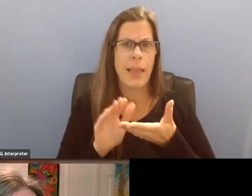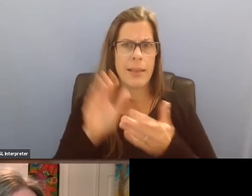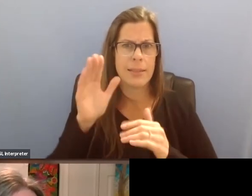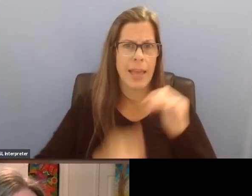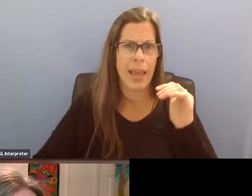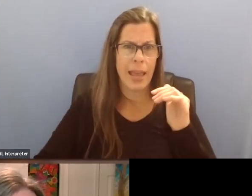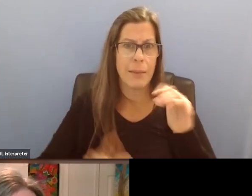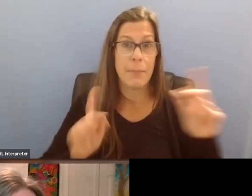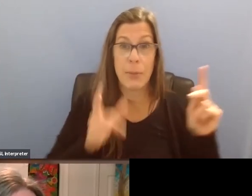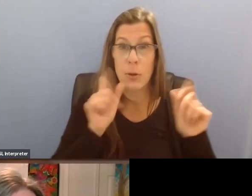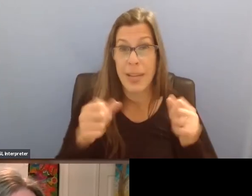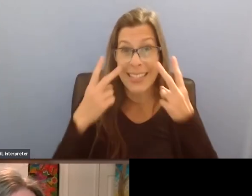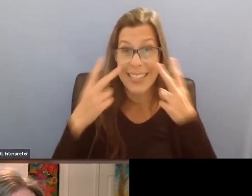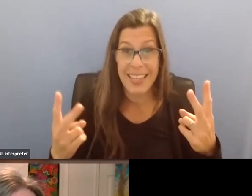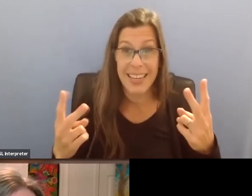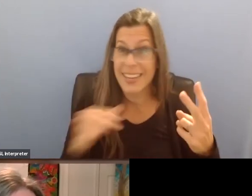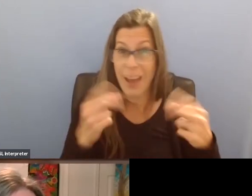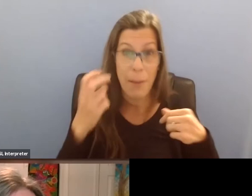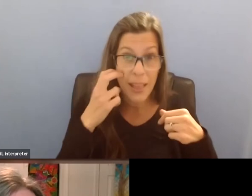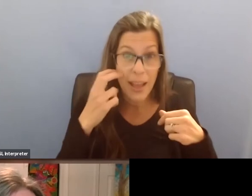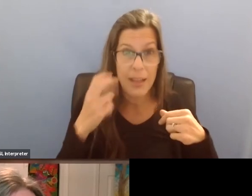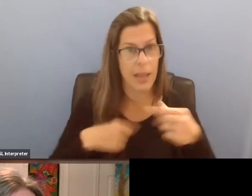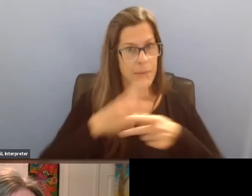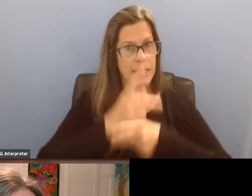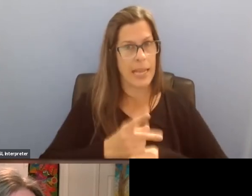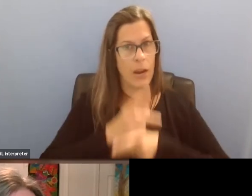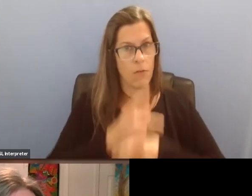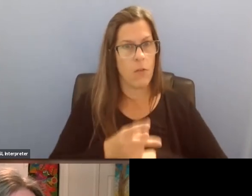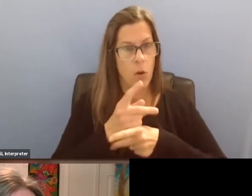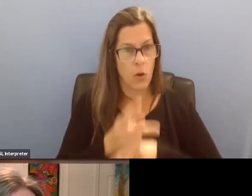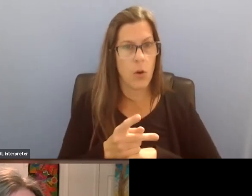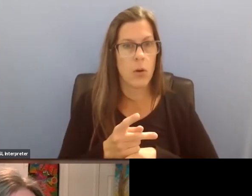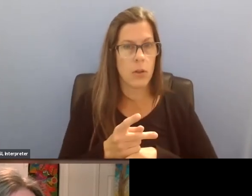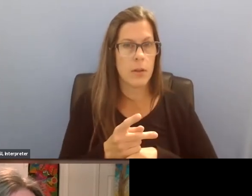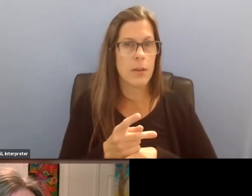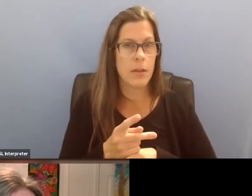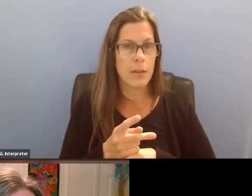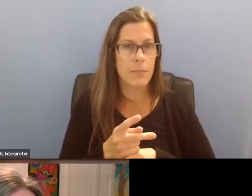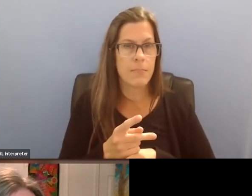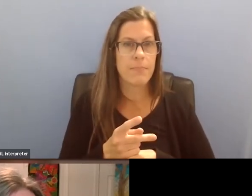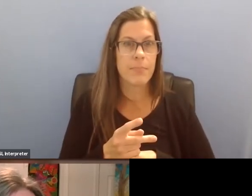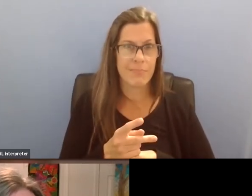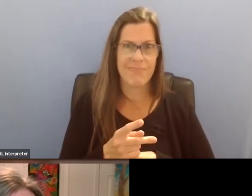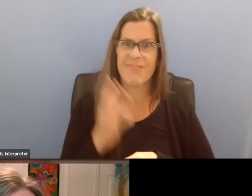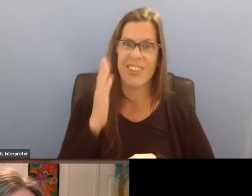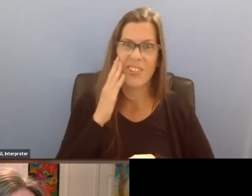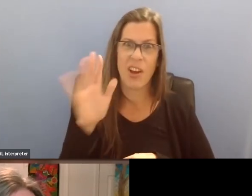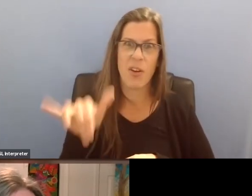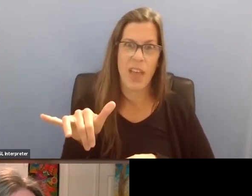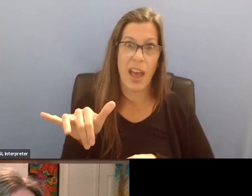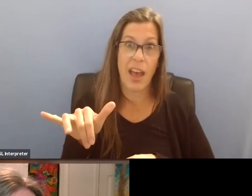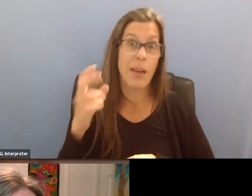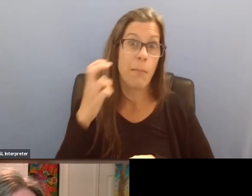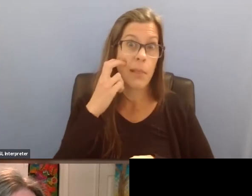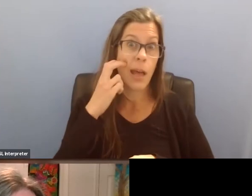and I have ways of making sure I know exactly where I am. There's nothing worse for a blind person than when you